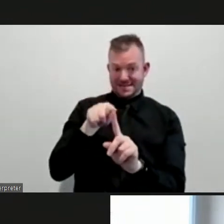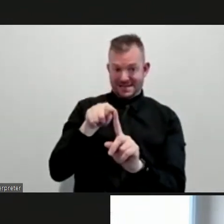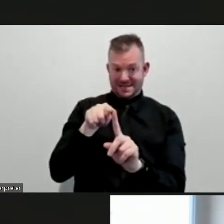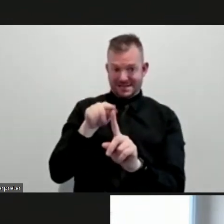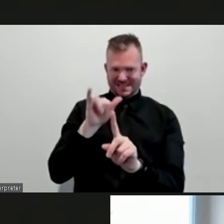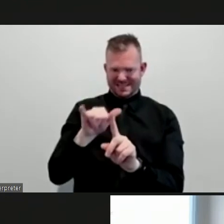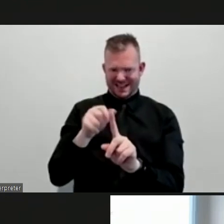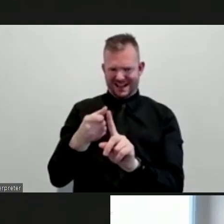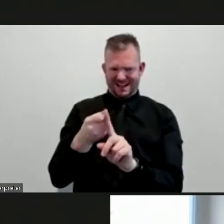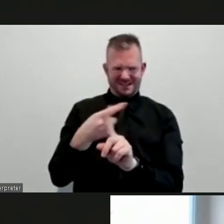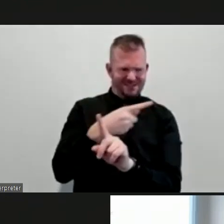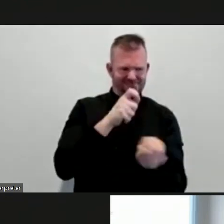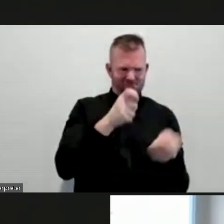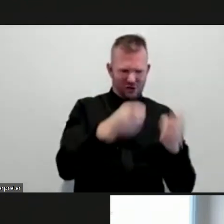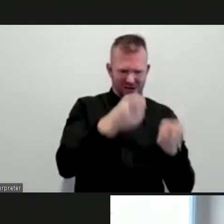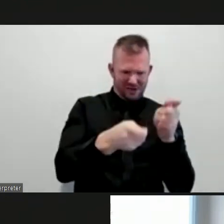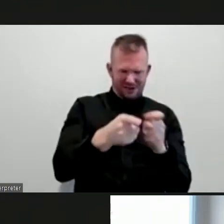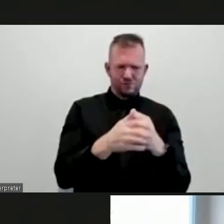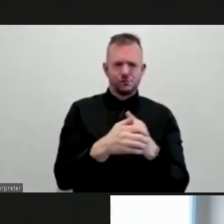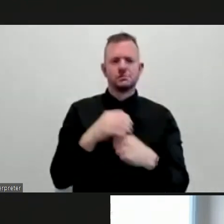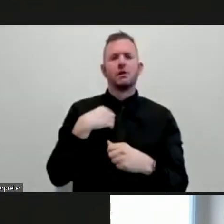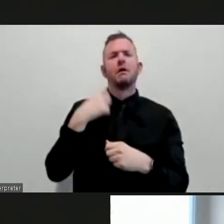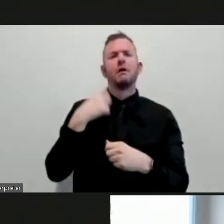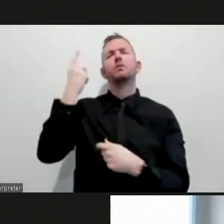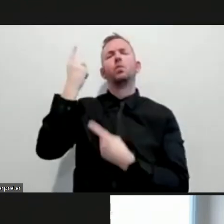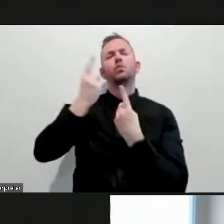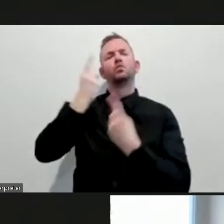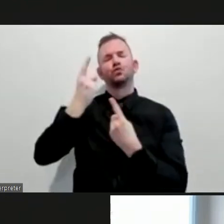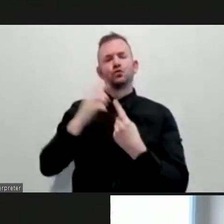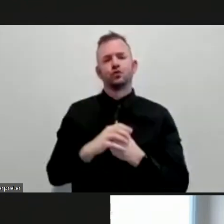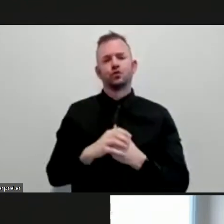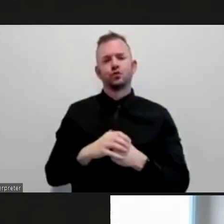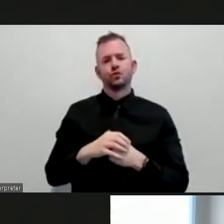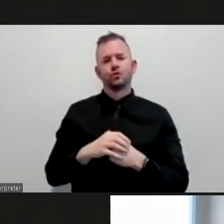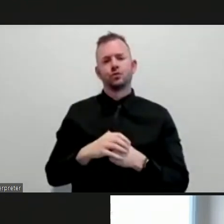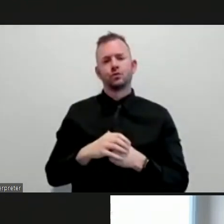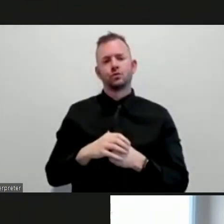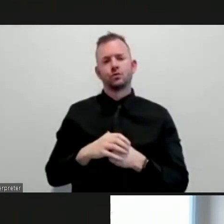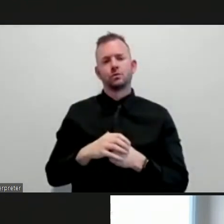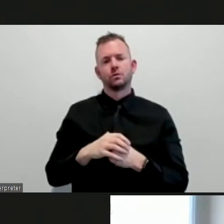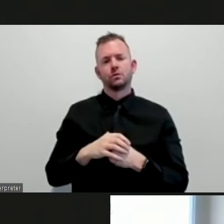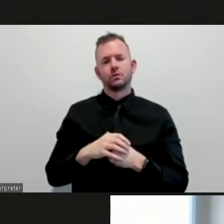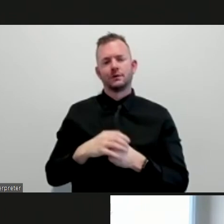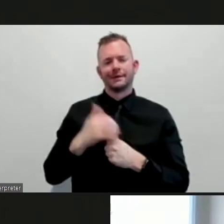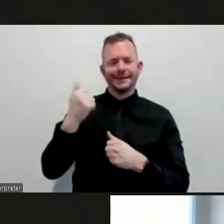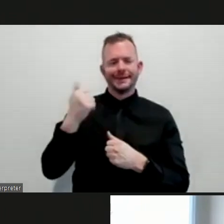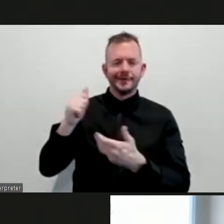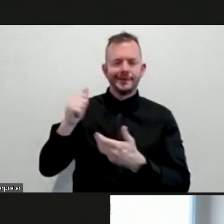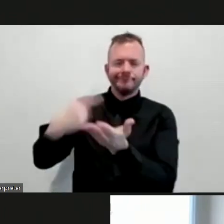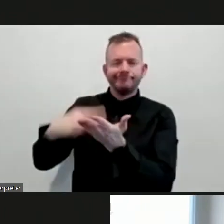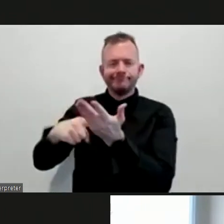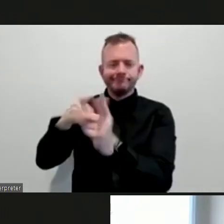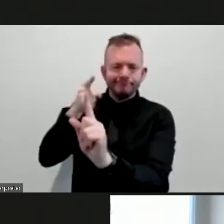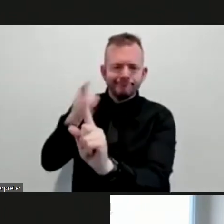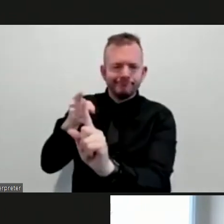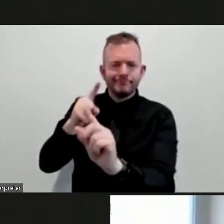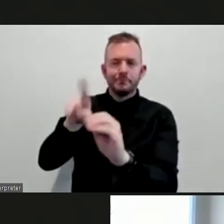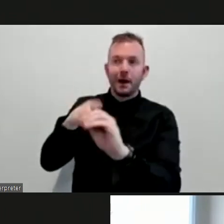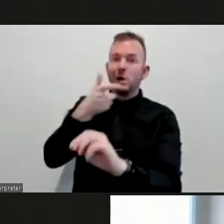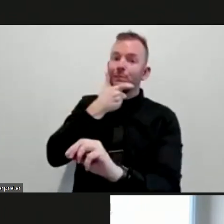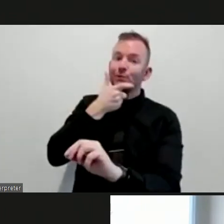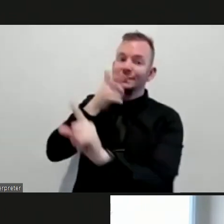epidemiological, whatever the word is, talk about that the variant strains, particularly the UK strain, may become the dominant strain